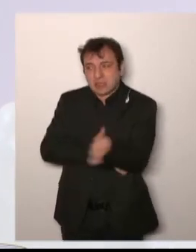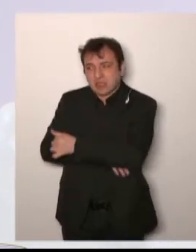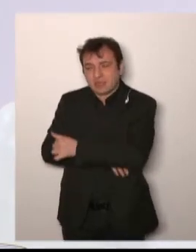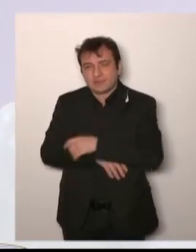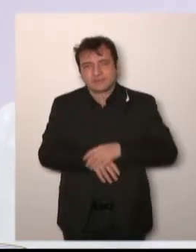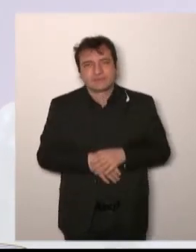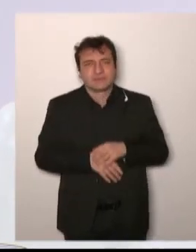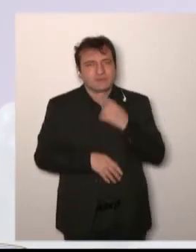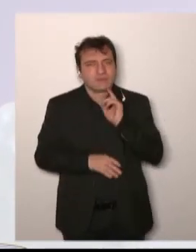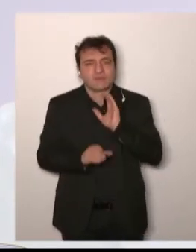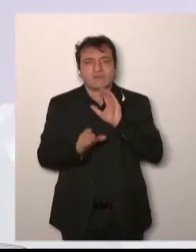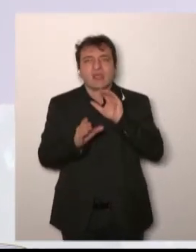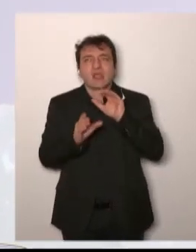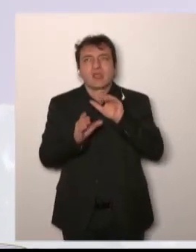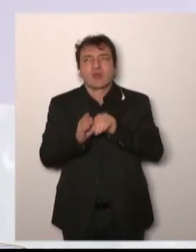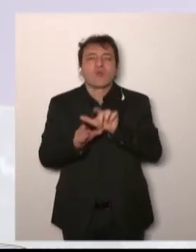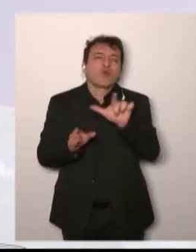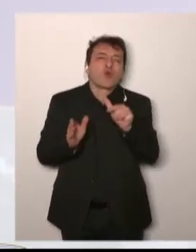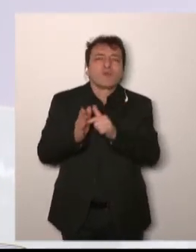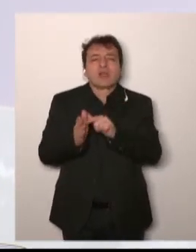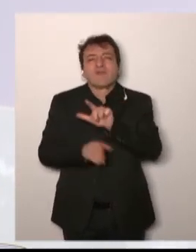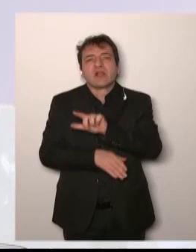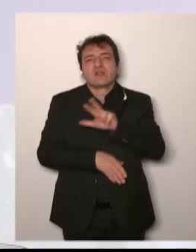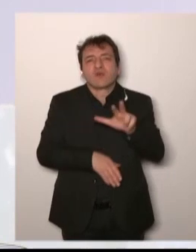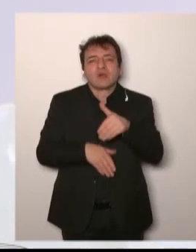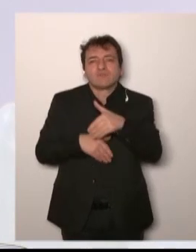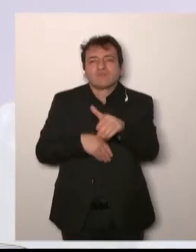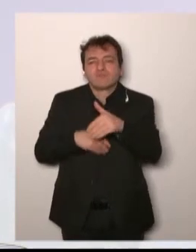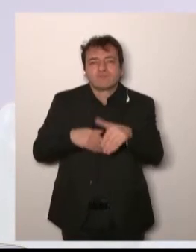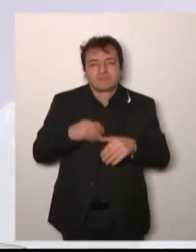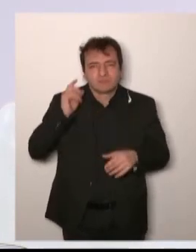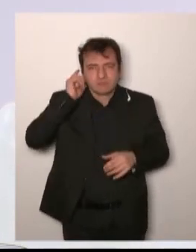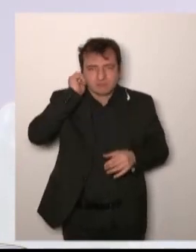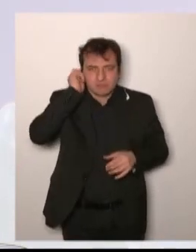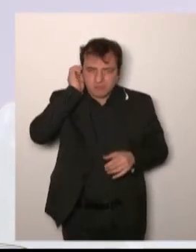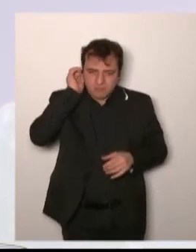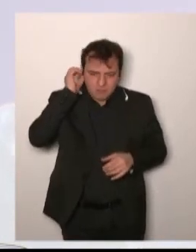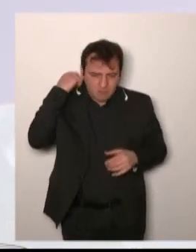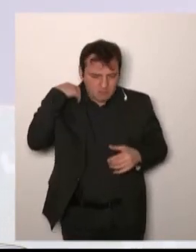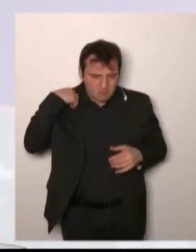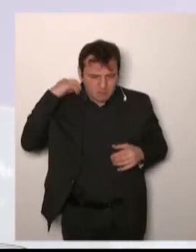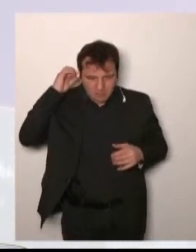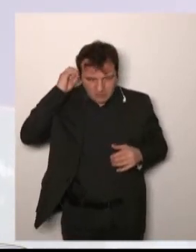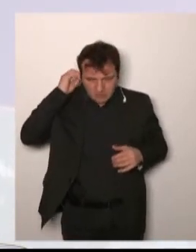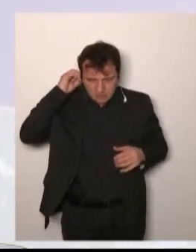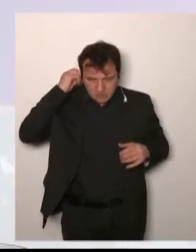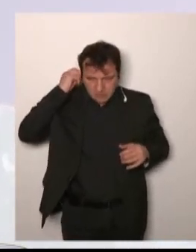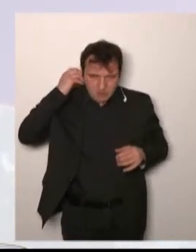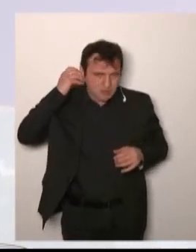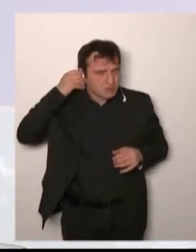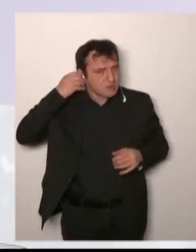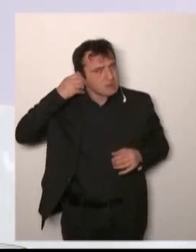by 2023 of the so-called uncan.eu platform, which will be